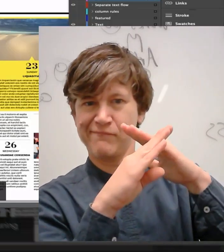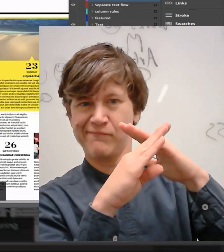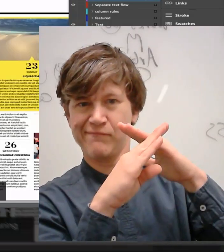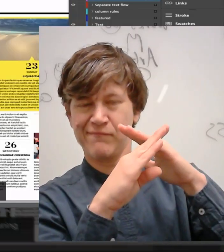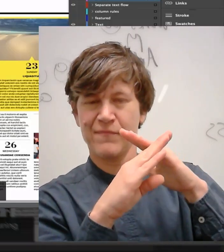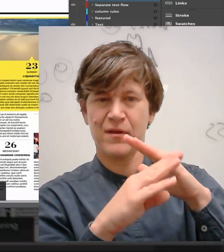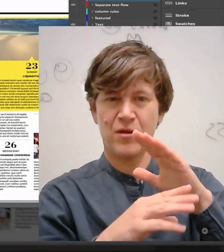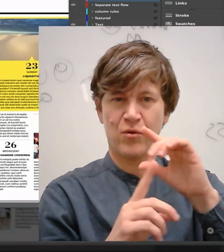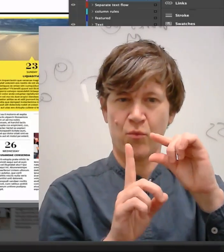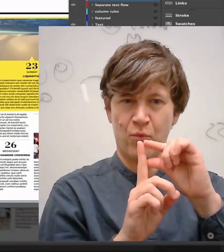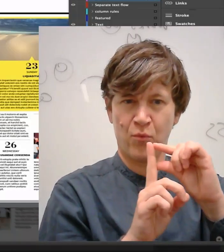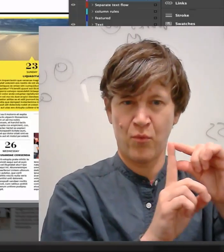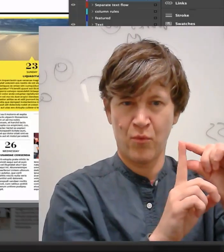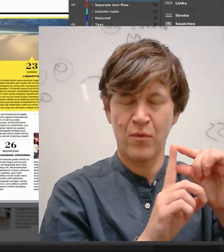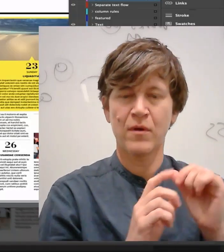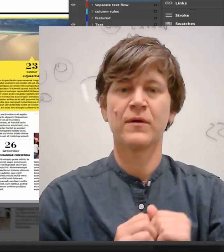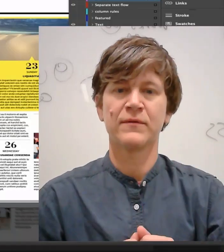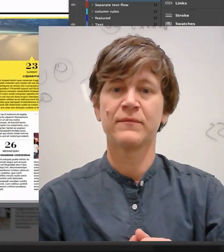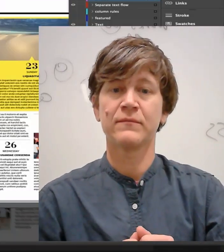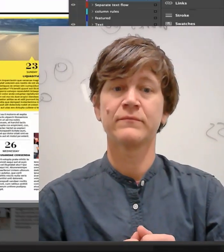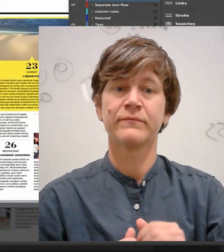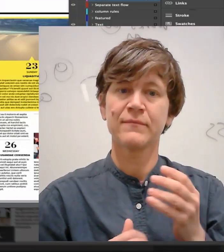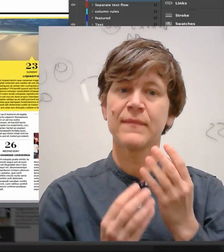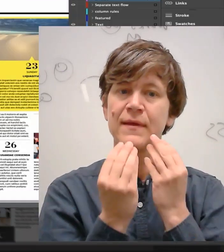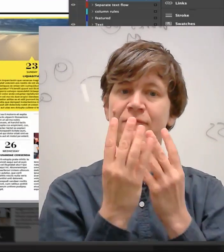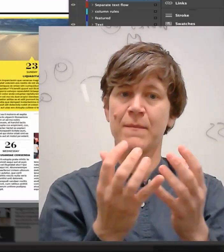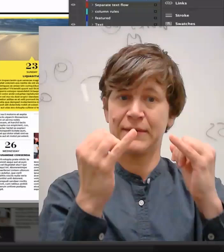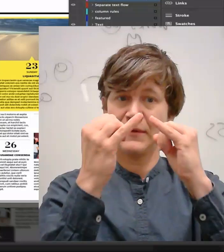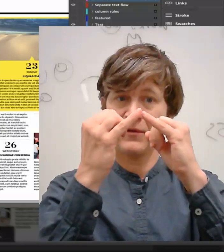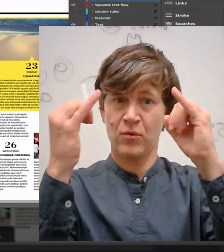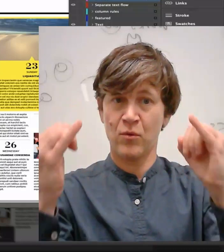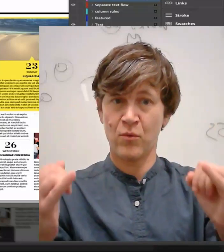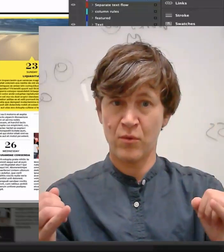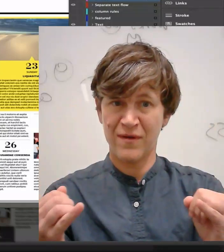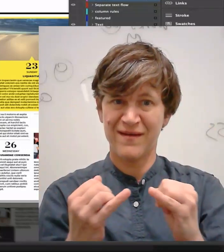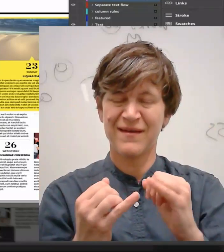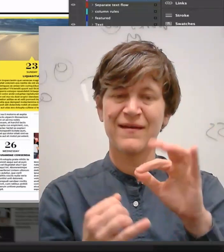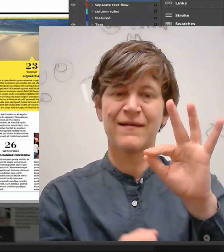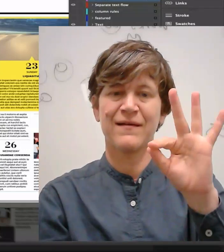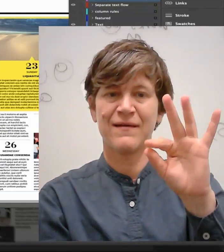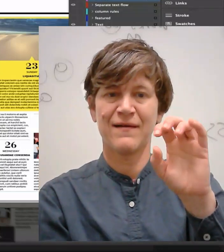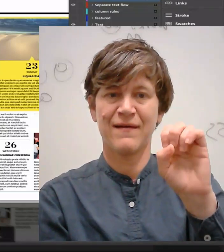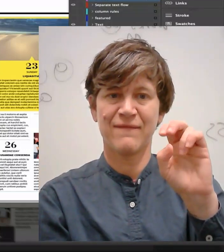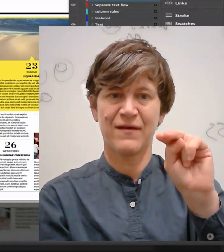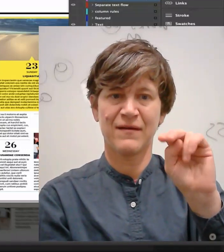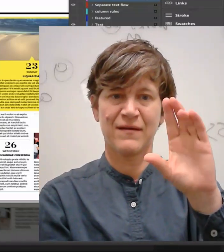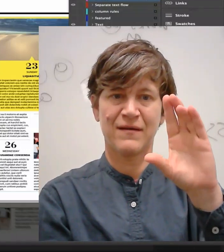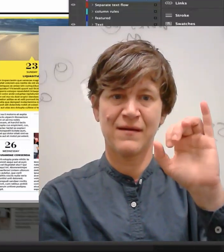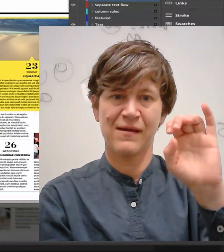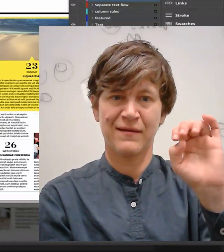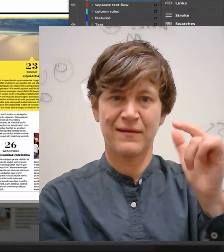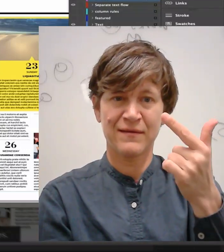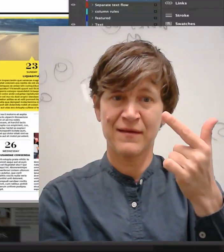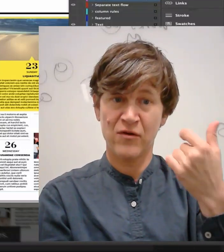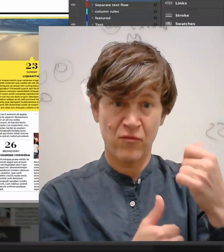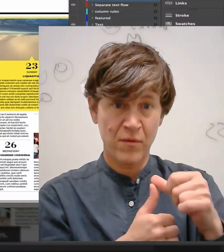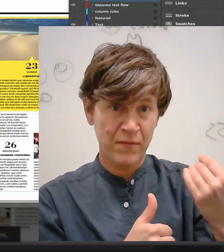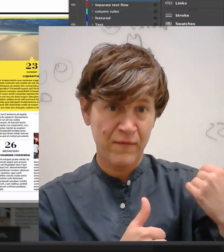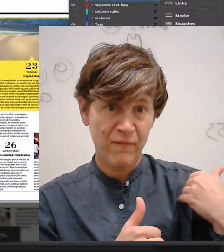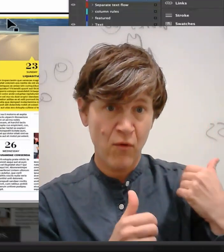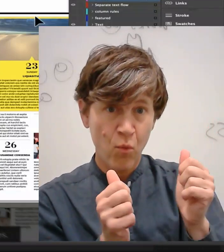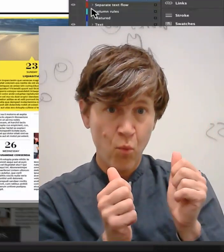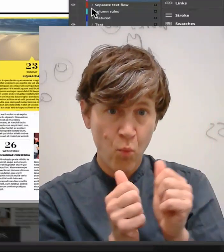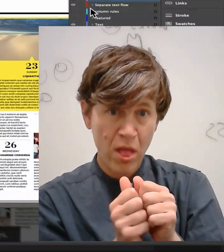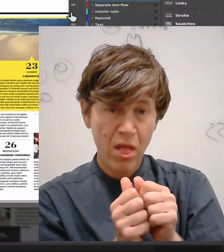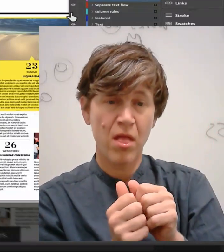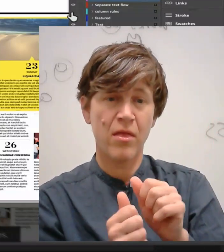text. Fencing off the information. So we did this with the paragraph rules, the horizontal rules. I